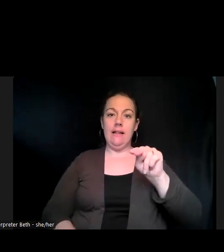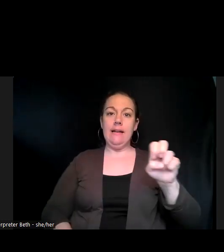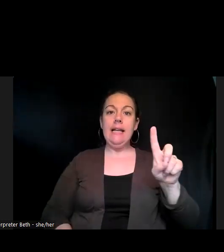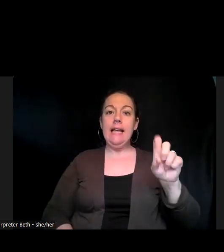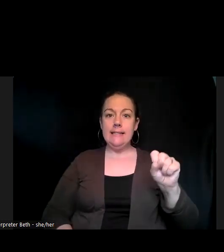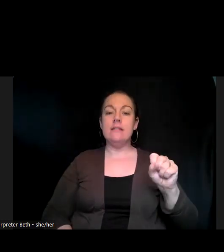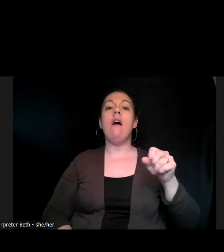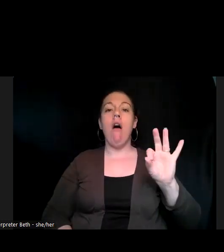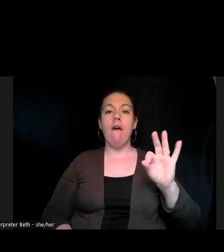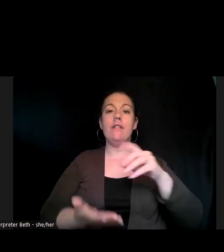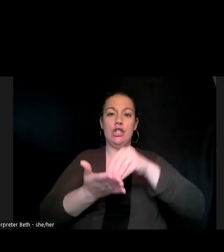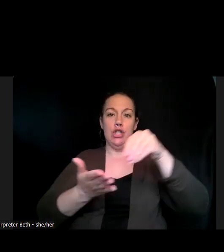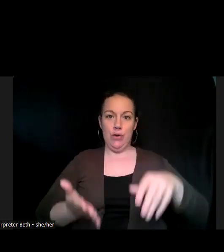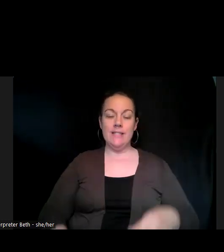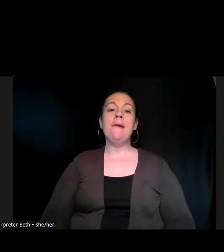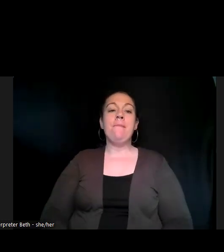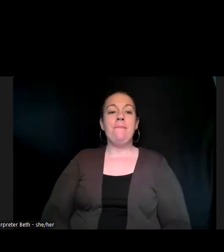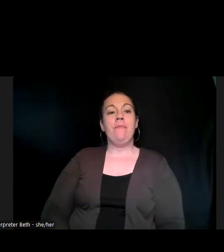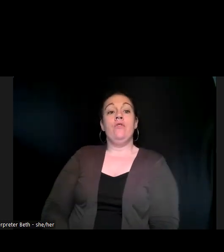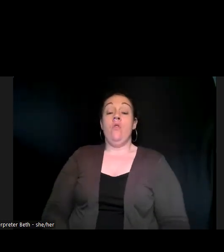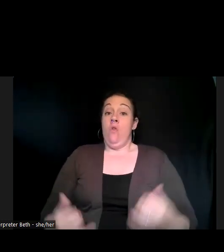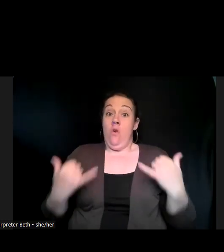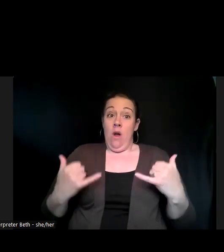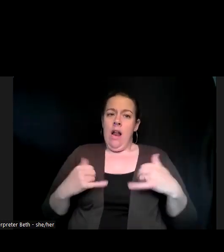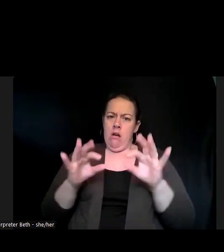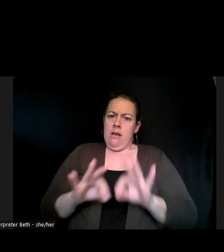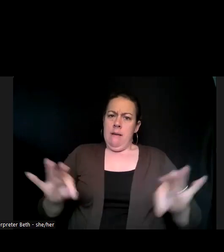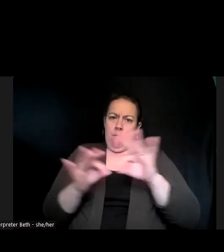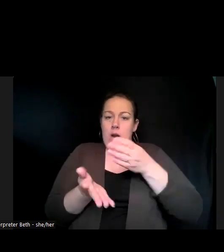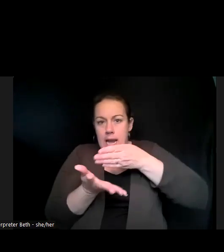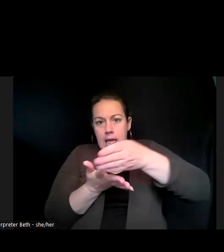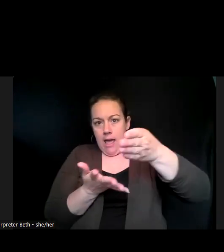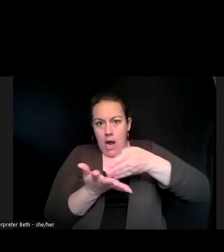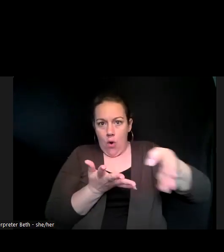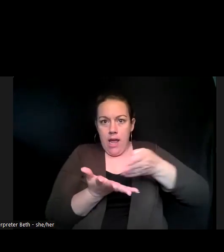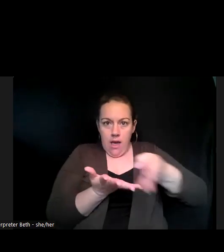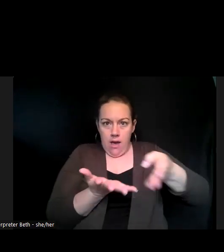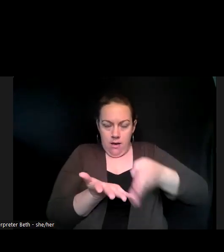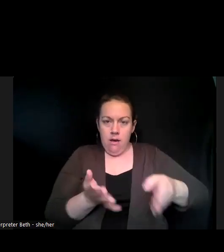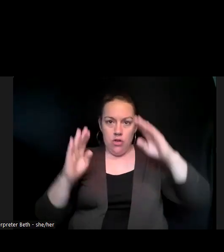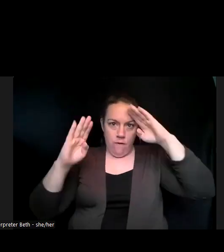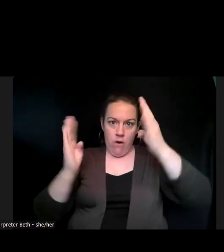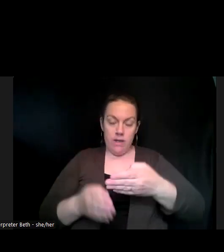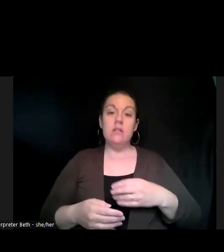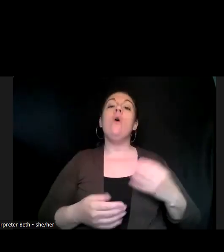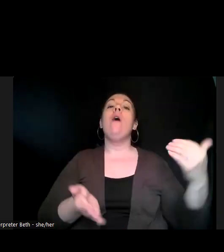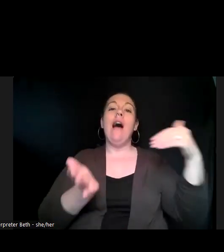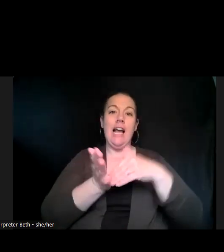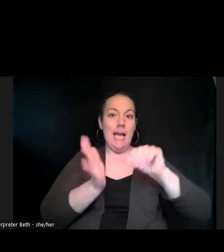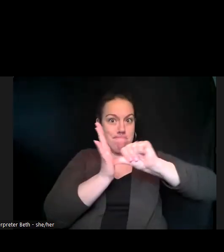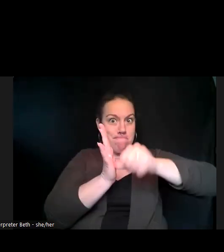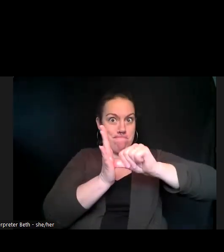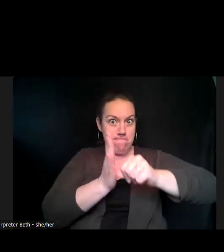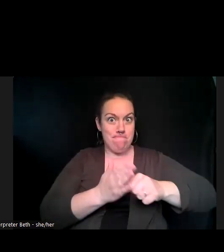right now, there's really an important area to be focusing on. As I mentioned, the deadline for spending this money is coming up really